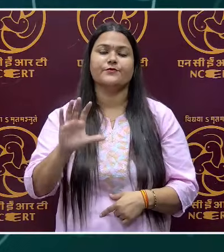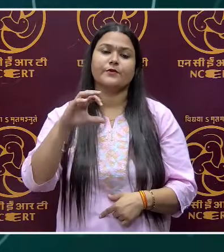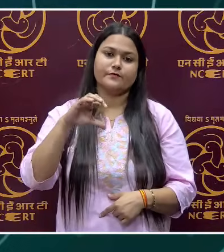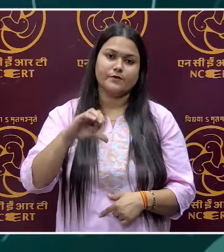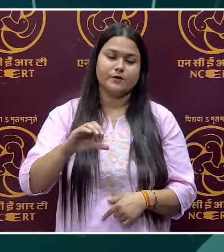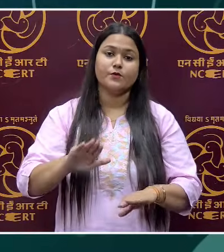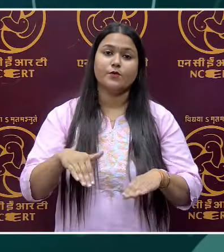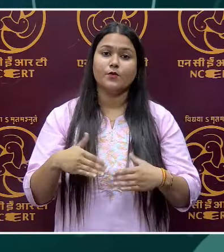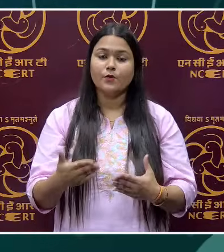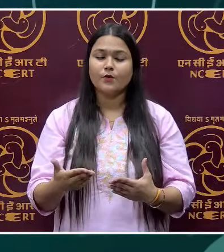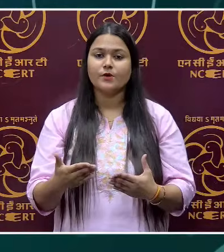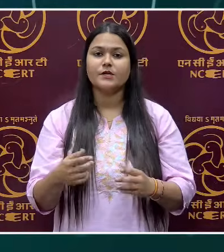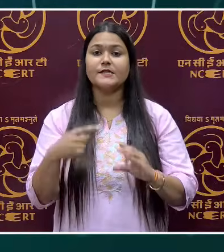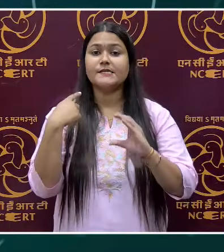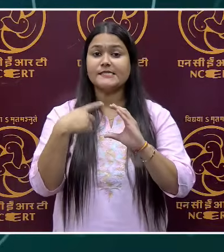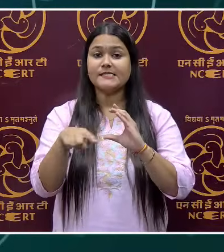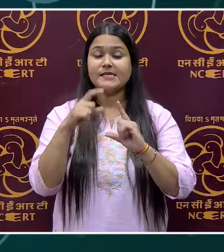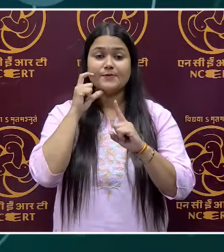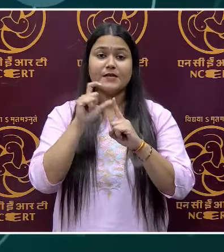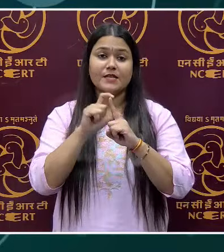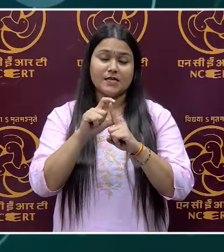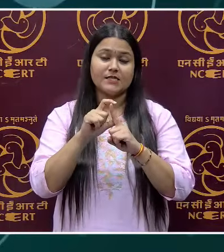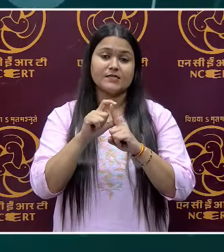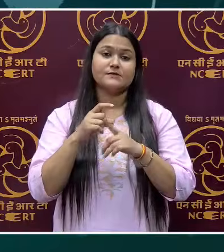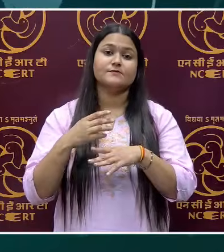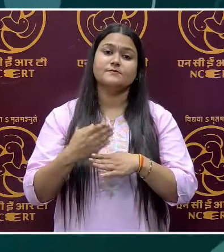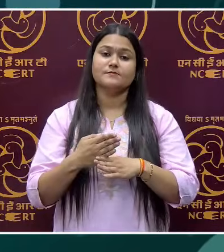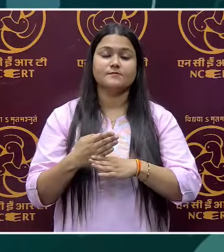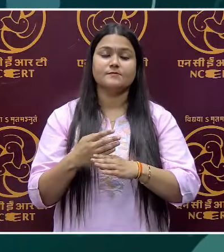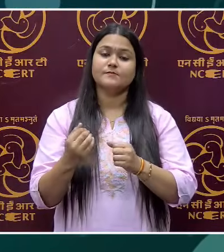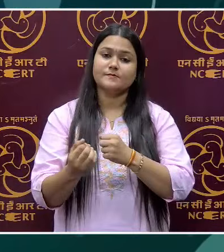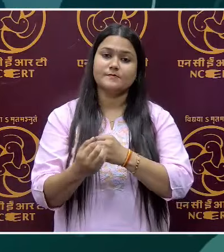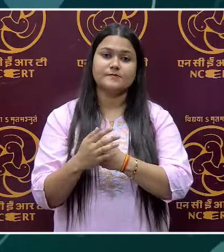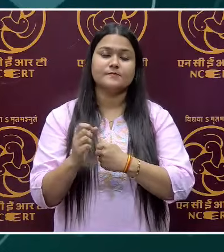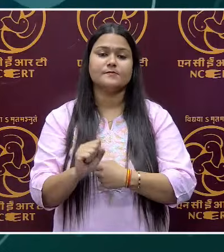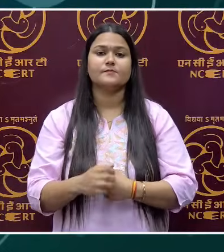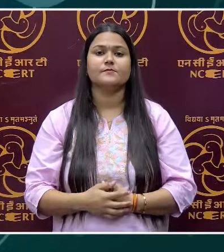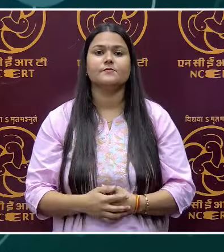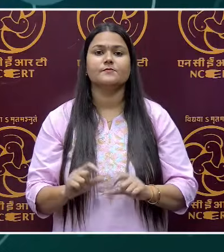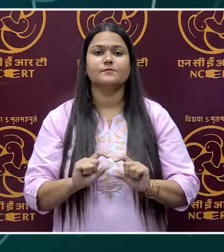8800440559, or you can email us on the email ID that is